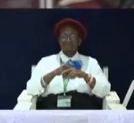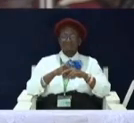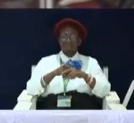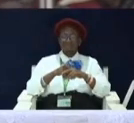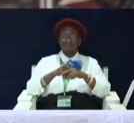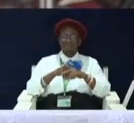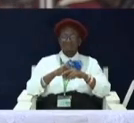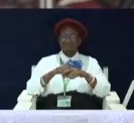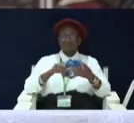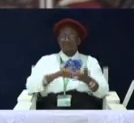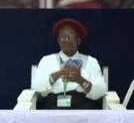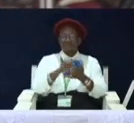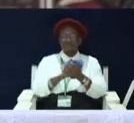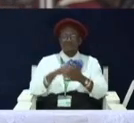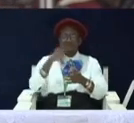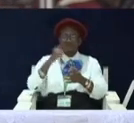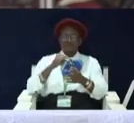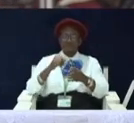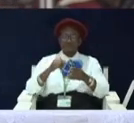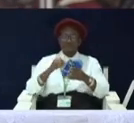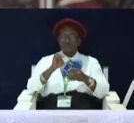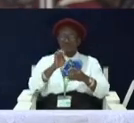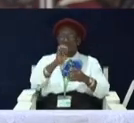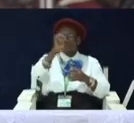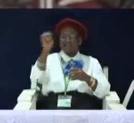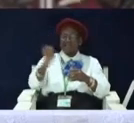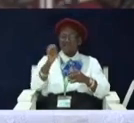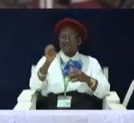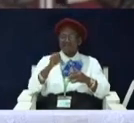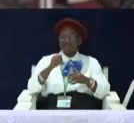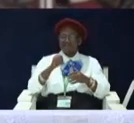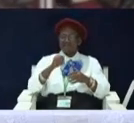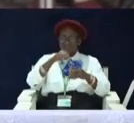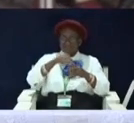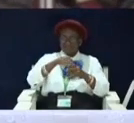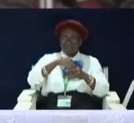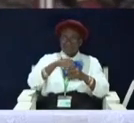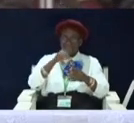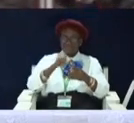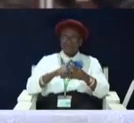Those who ever plan to destroy your heritage.